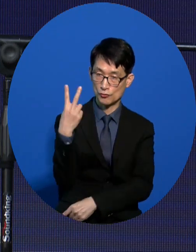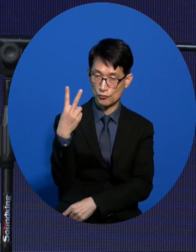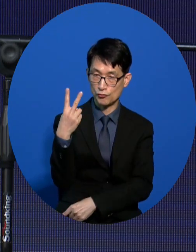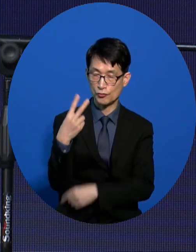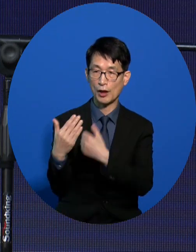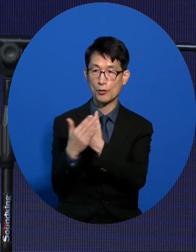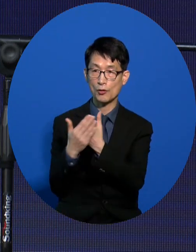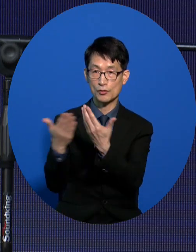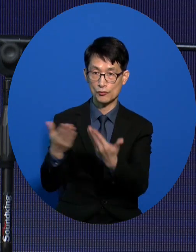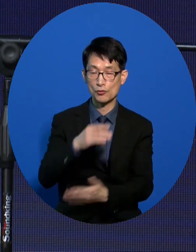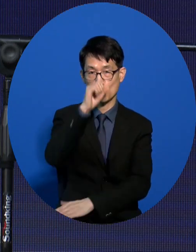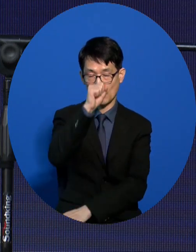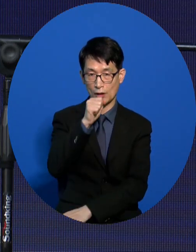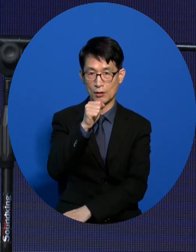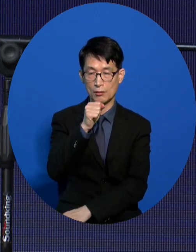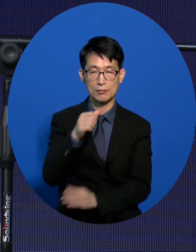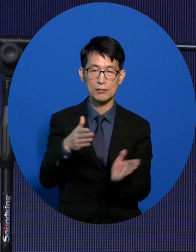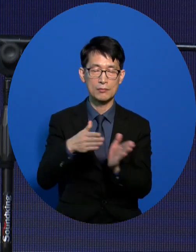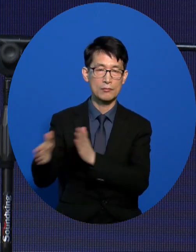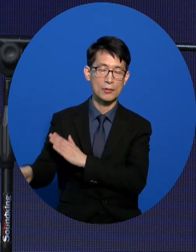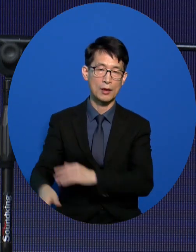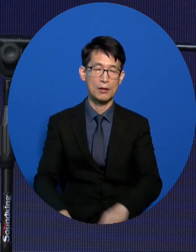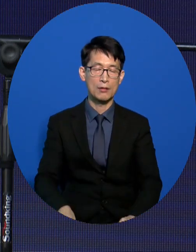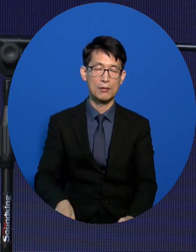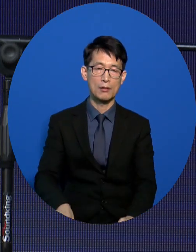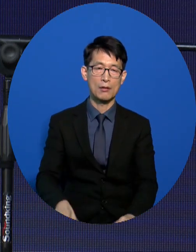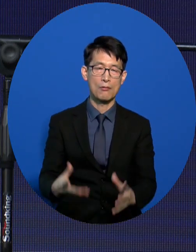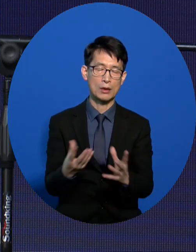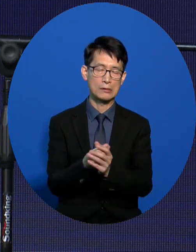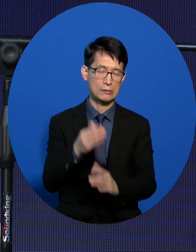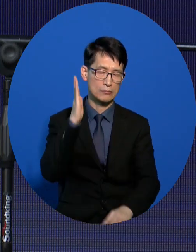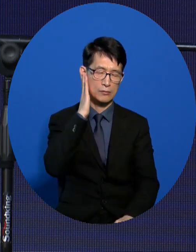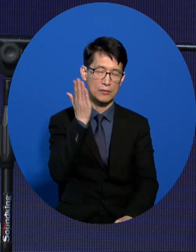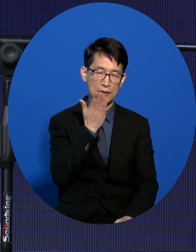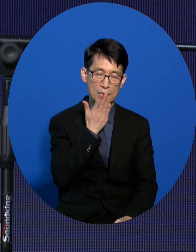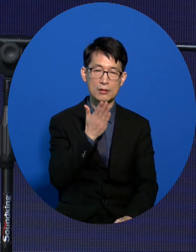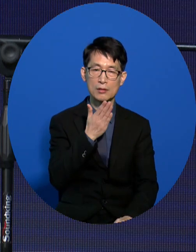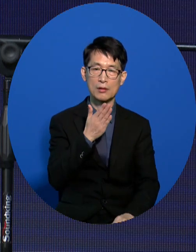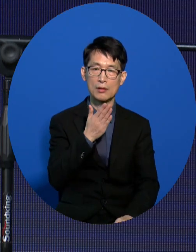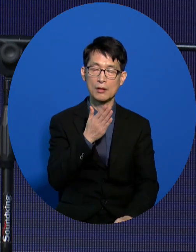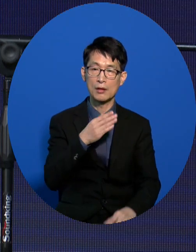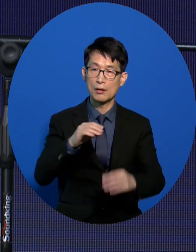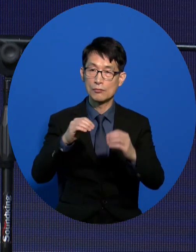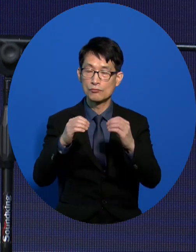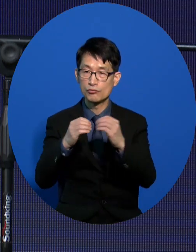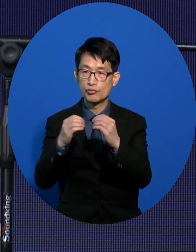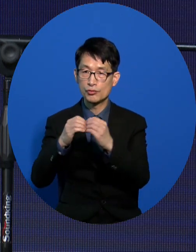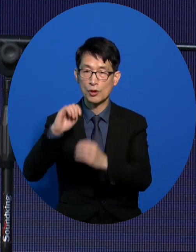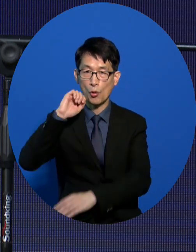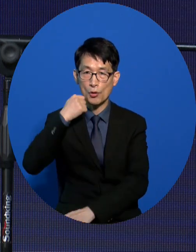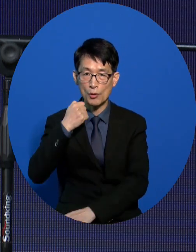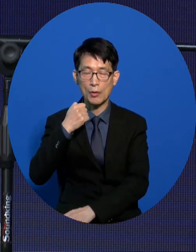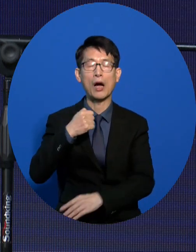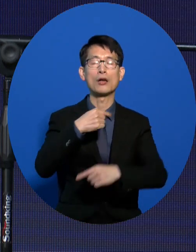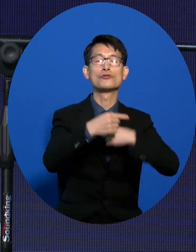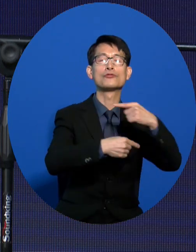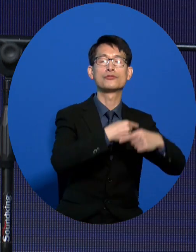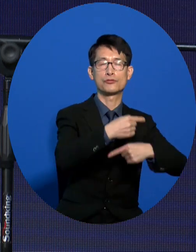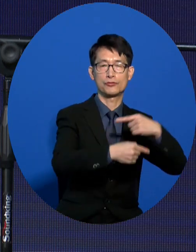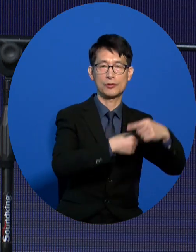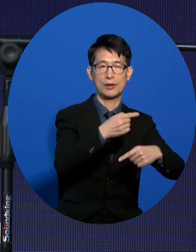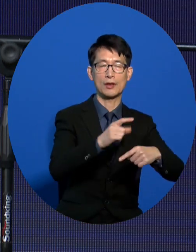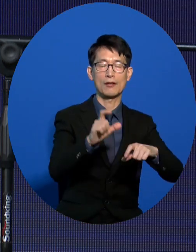disabilities. For example, those with mild disabilities will prefer text